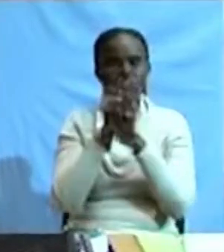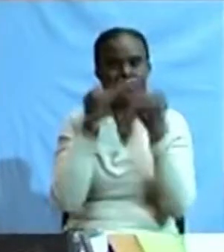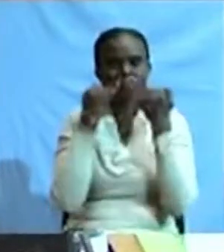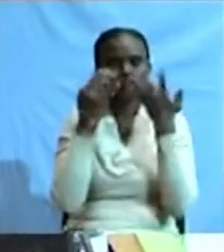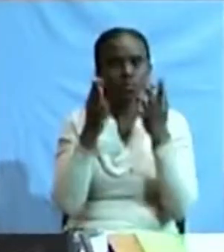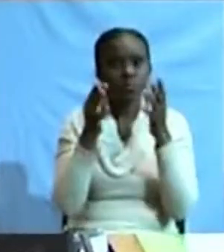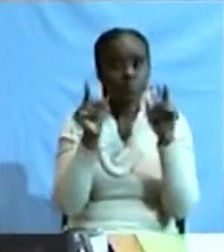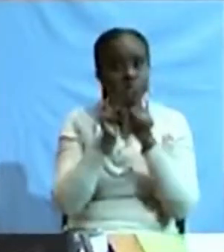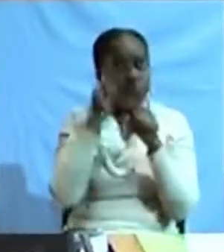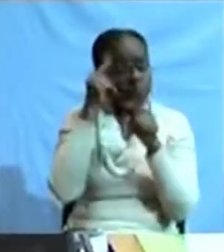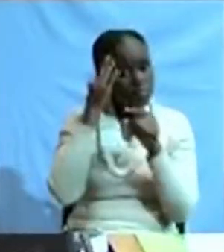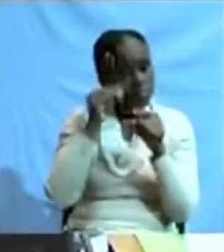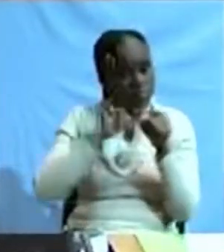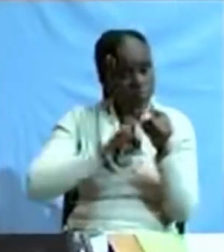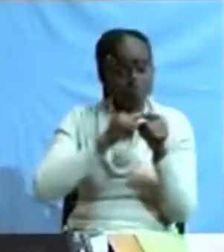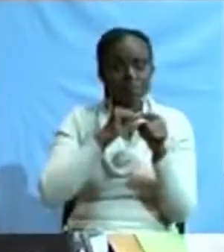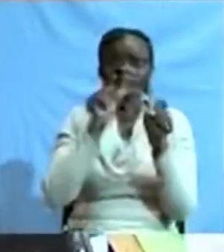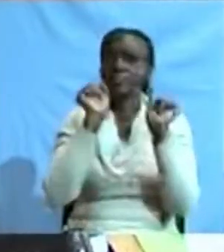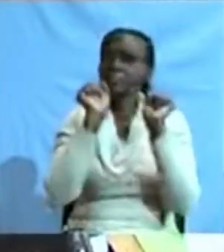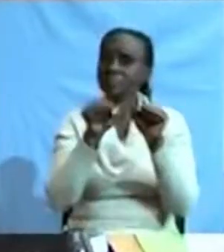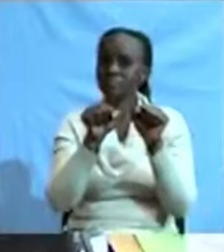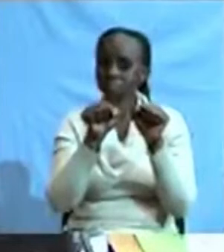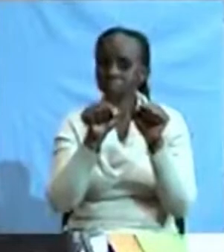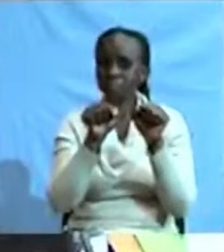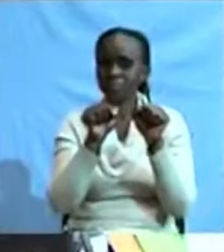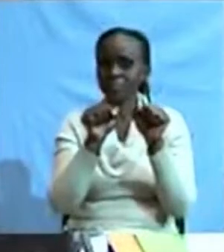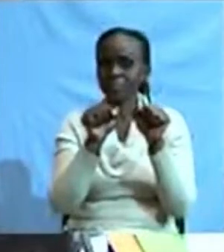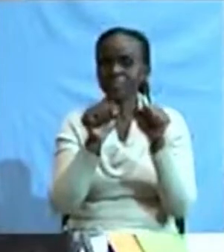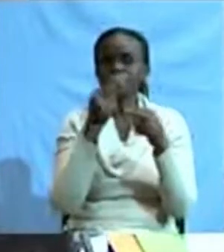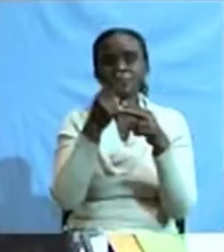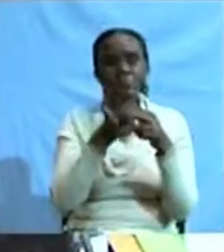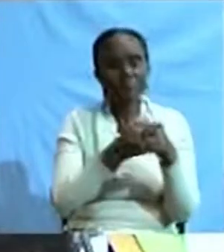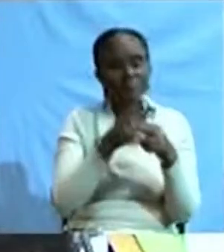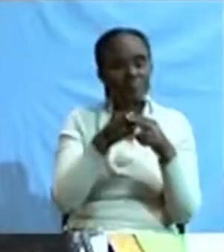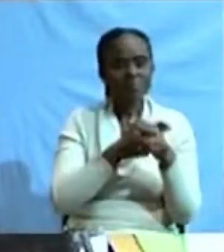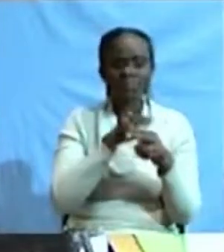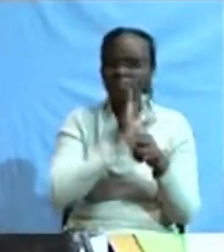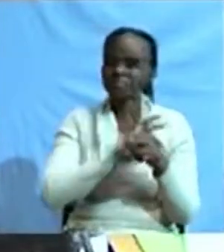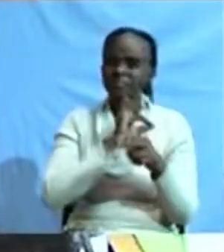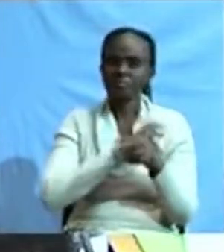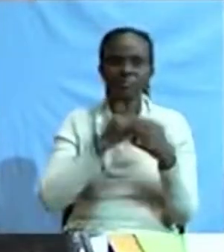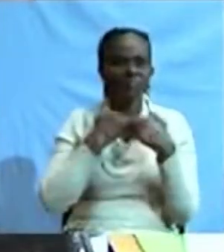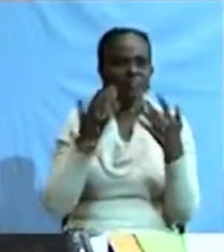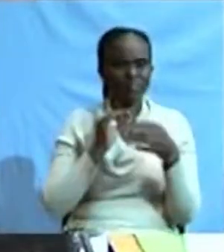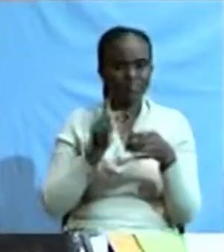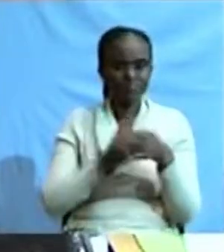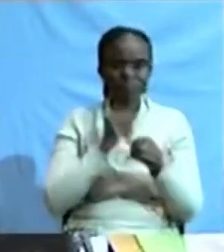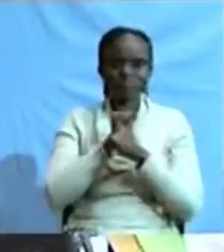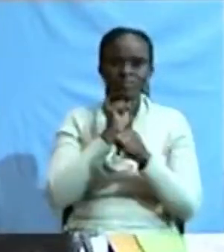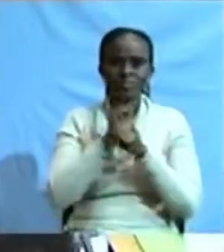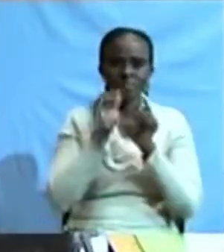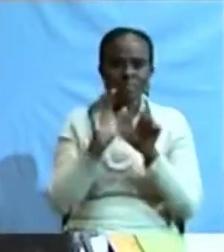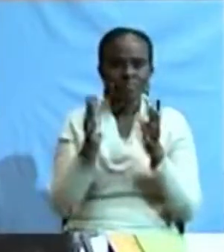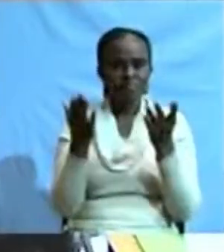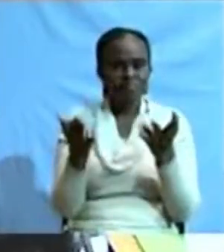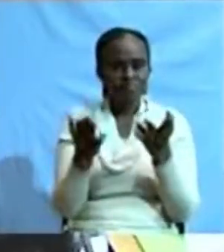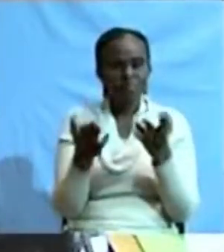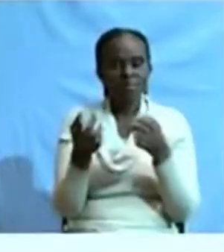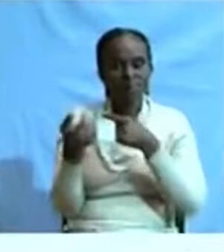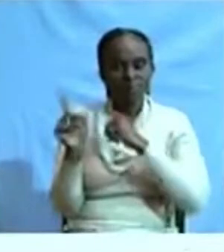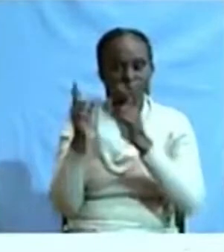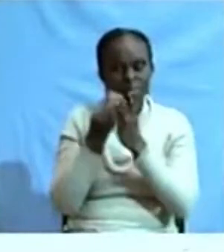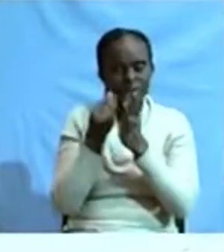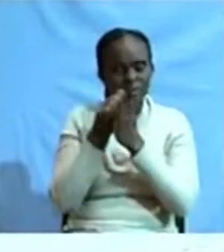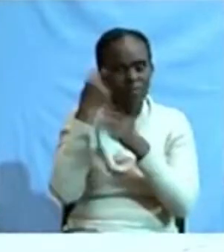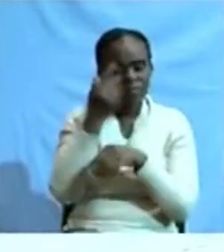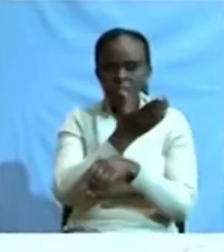indicated, and that's the reason why we are not even able to meet monthly salaries to our officers. Where do you get the money